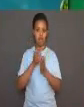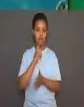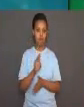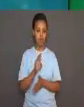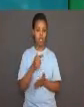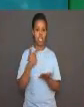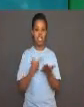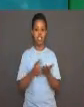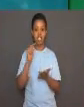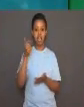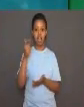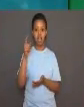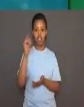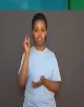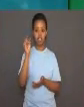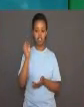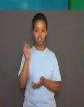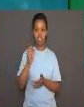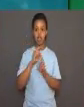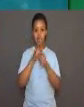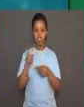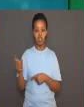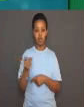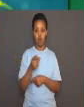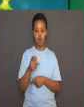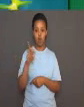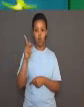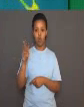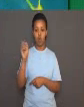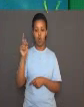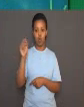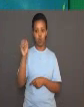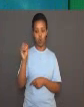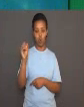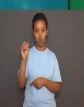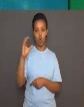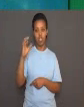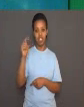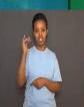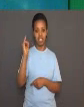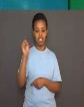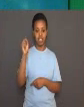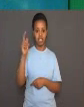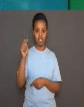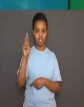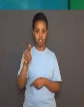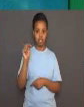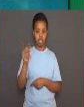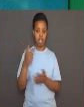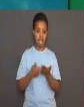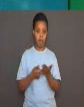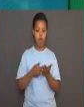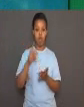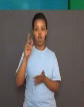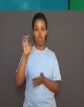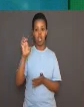example of taxis would be observed in Protoctiston, Euglena. In response to